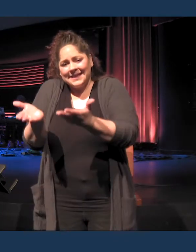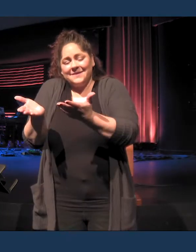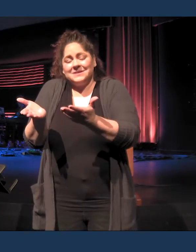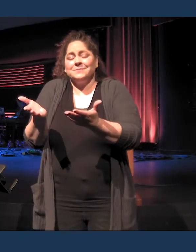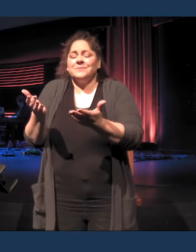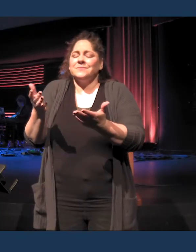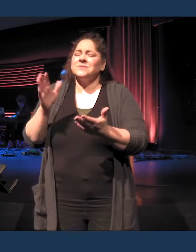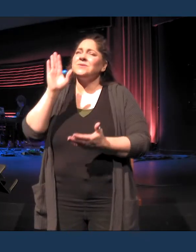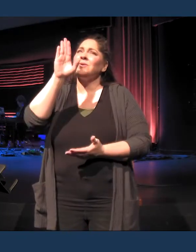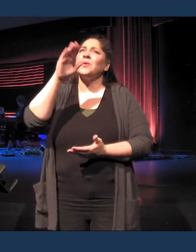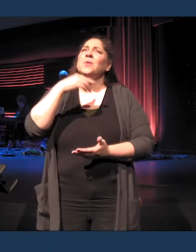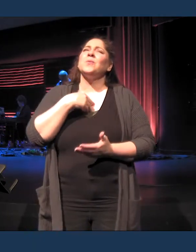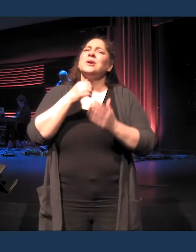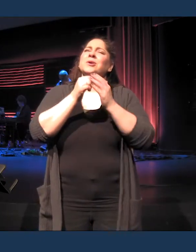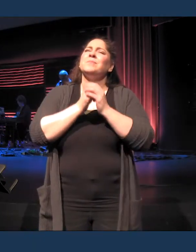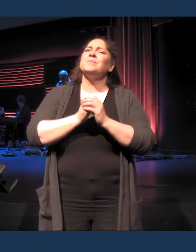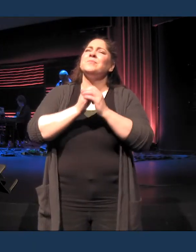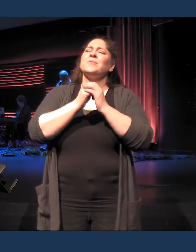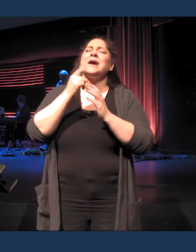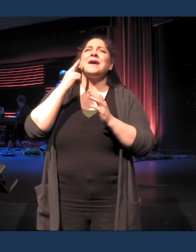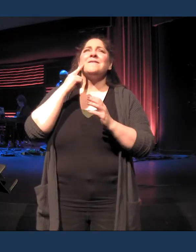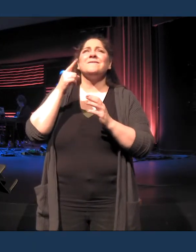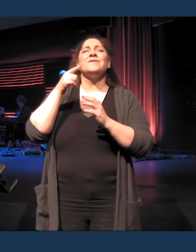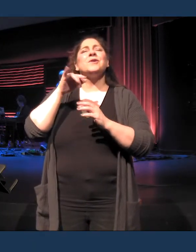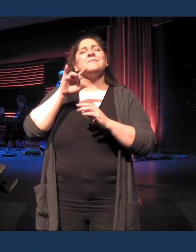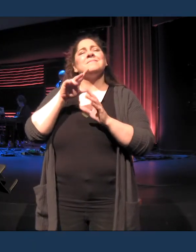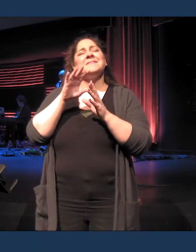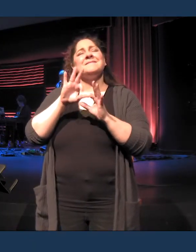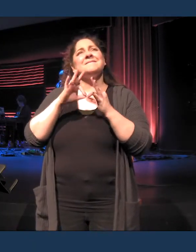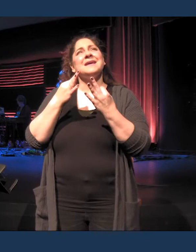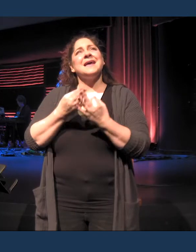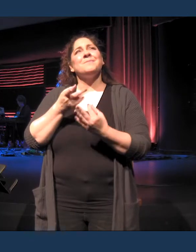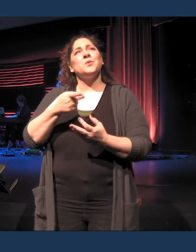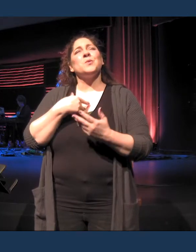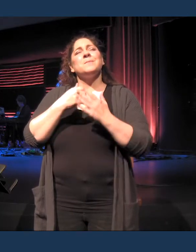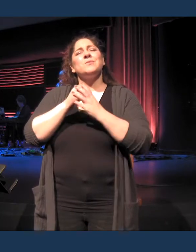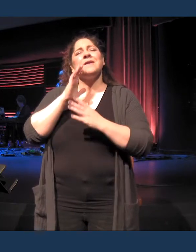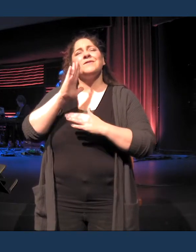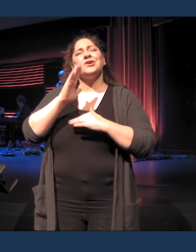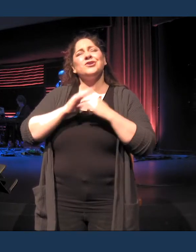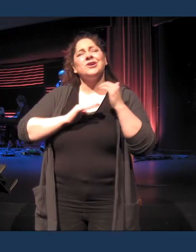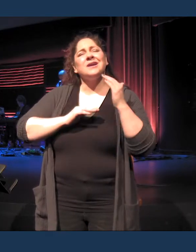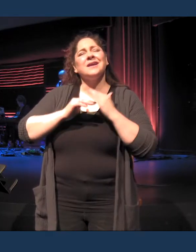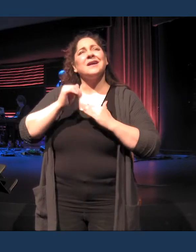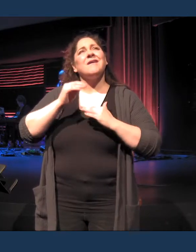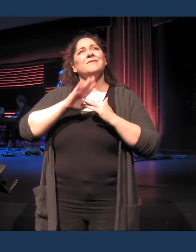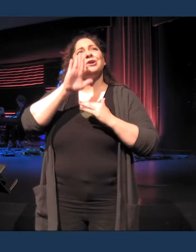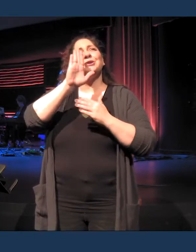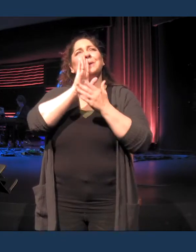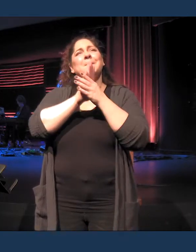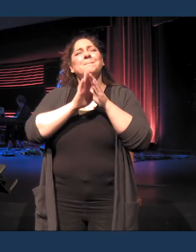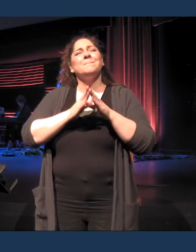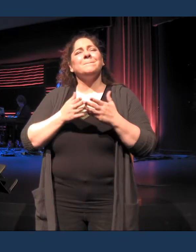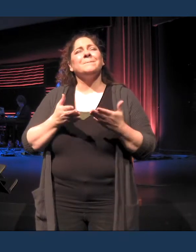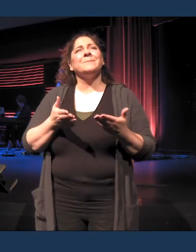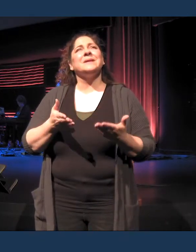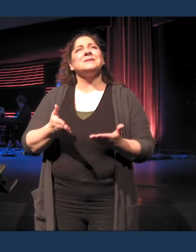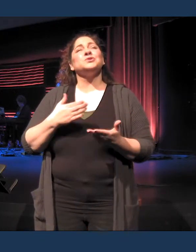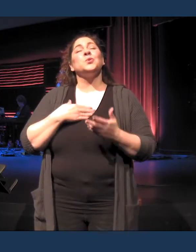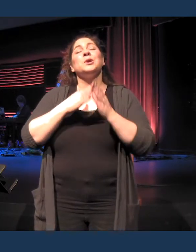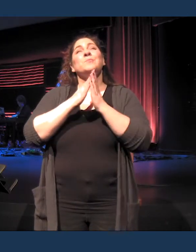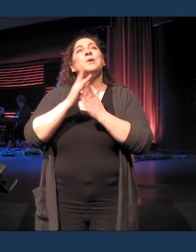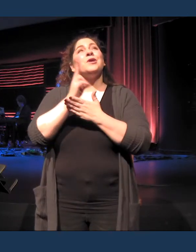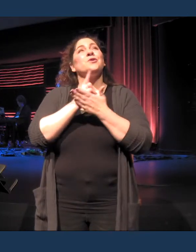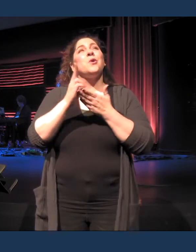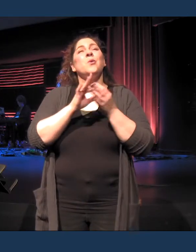for the Allgaier family right now. We pray for your comfort. We pray for your peace. We pray that the Holy Spirit